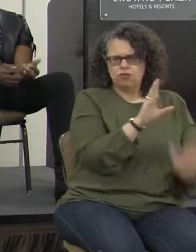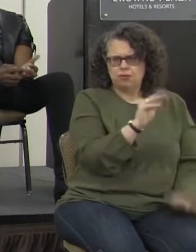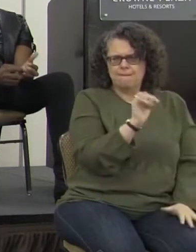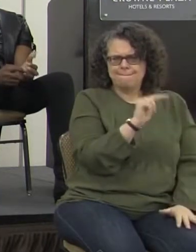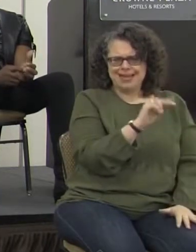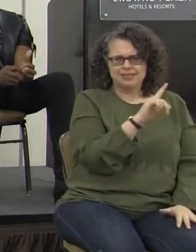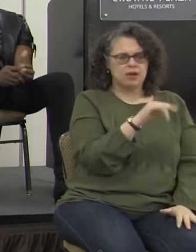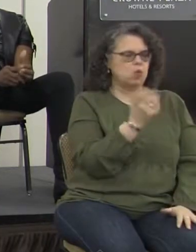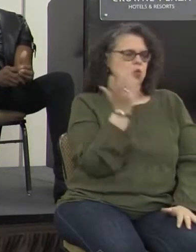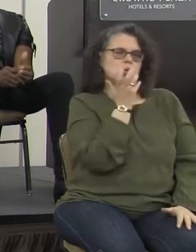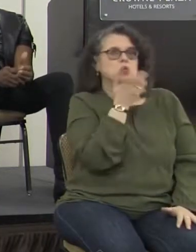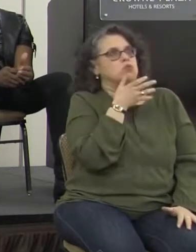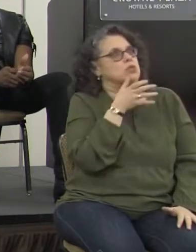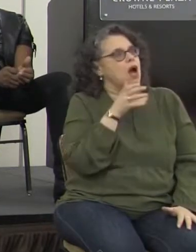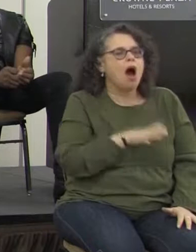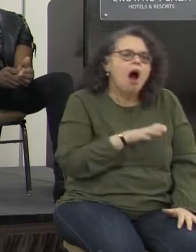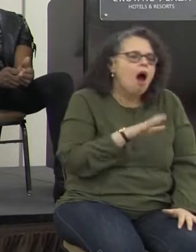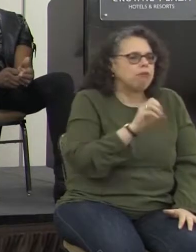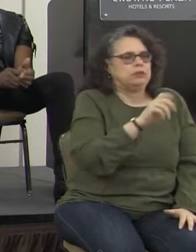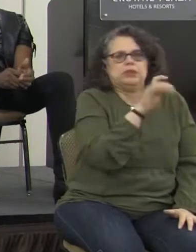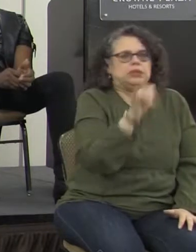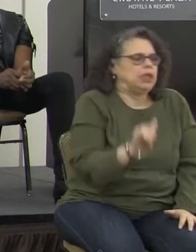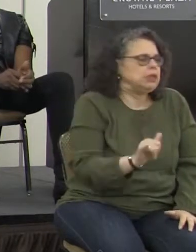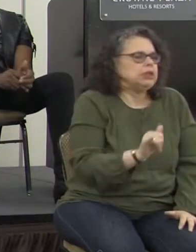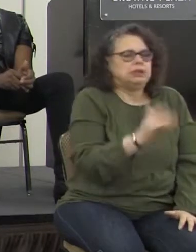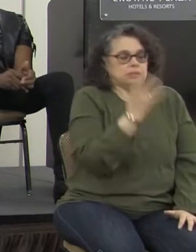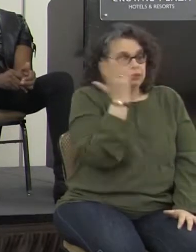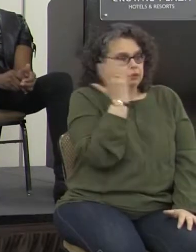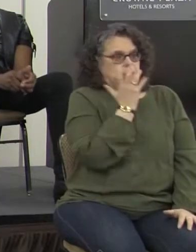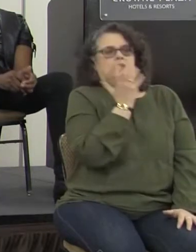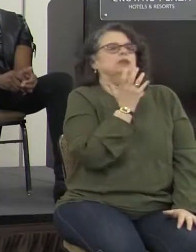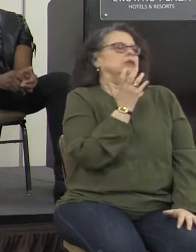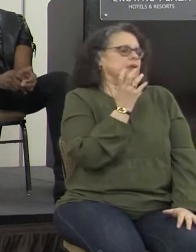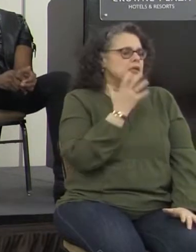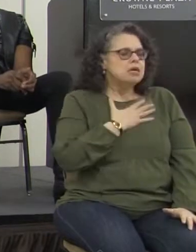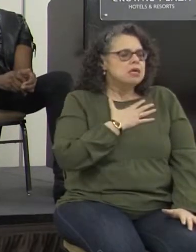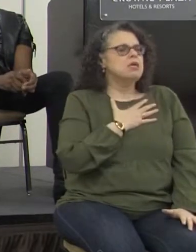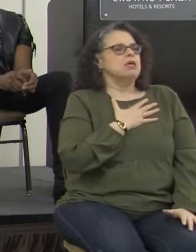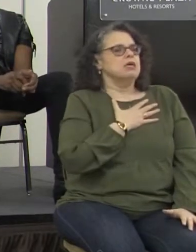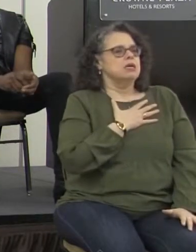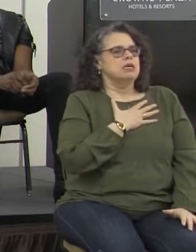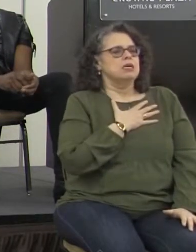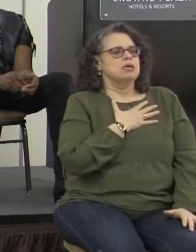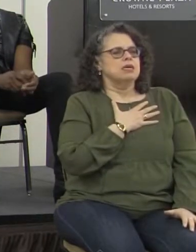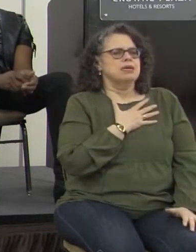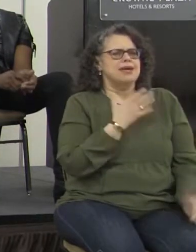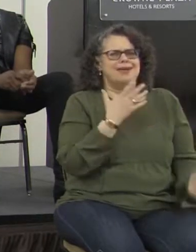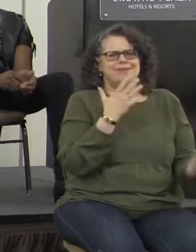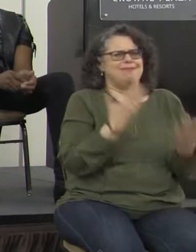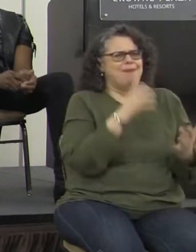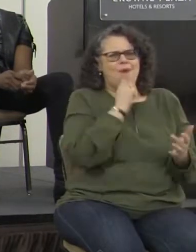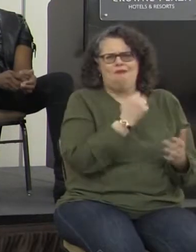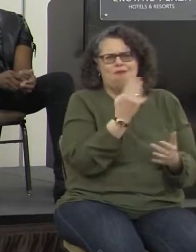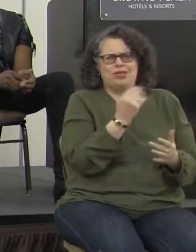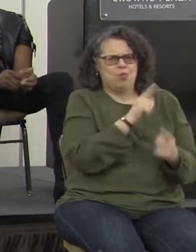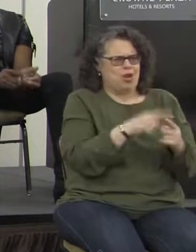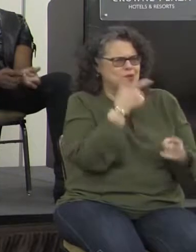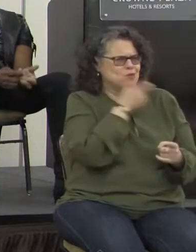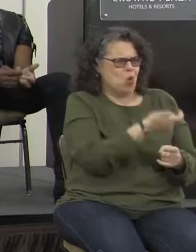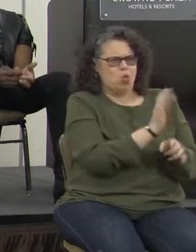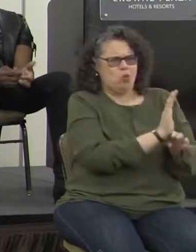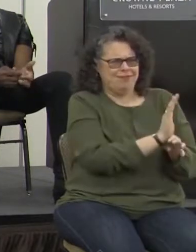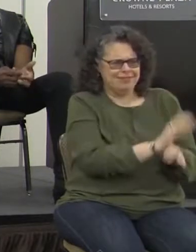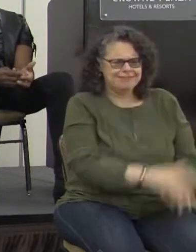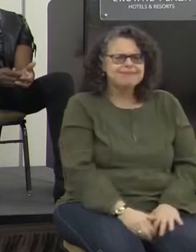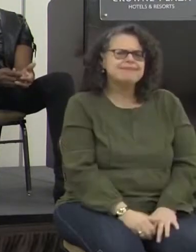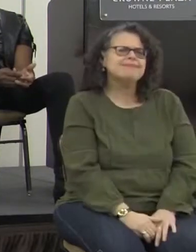the sexiest, hottest thing I had ever seen in my life. And I was probably like 14 at the time.